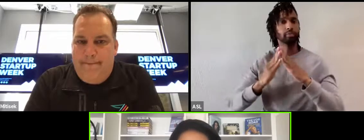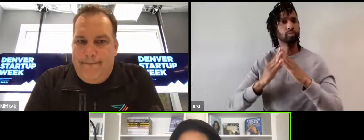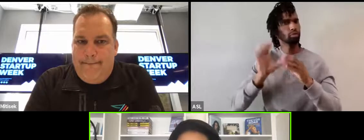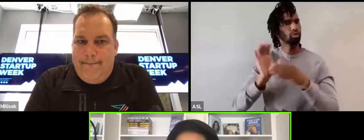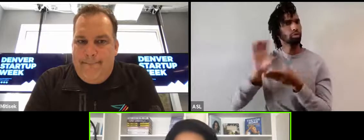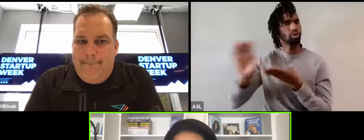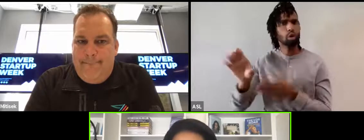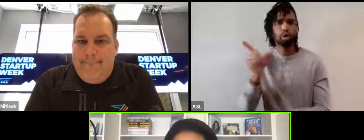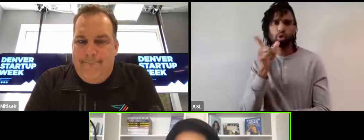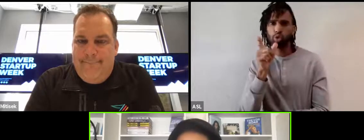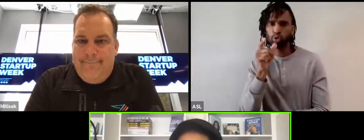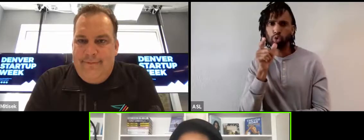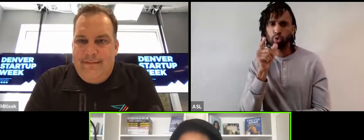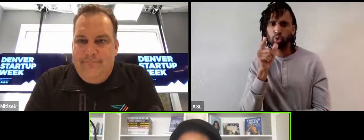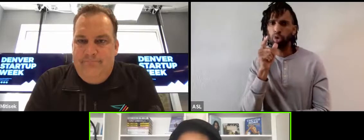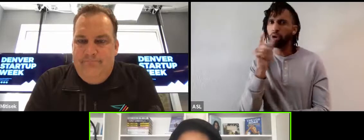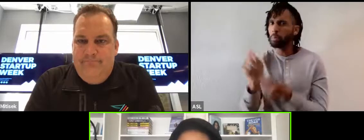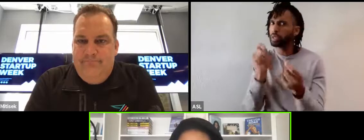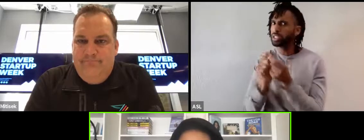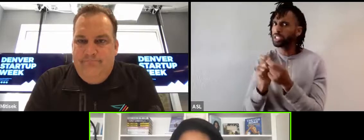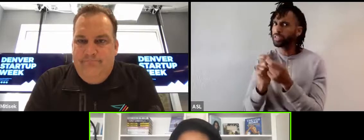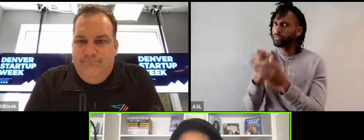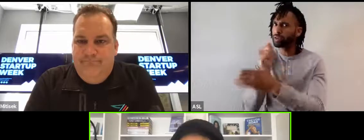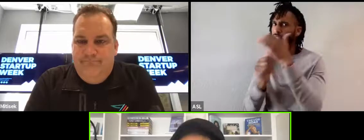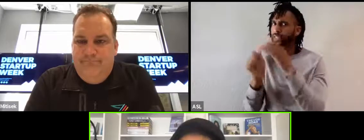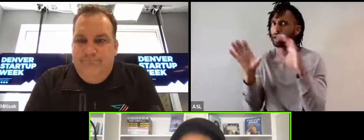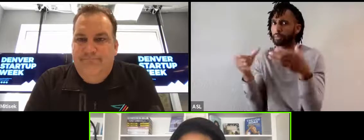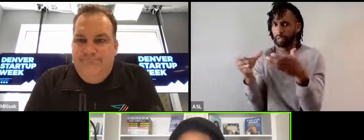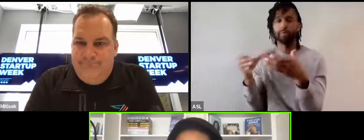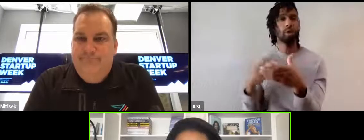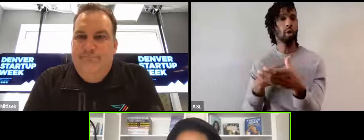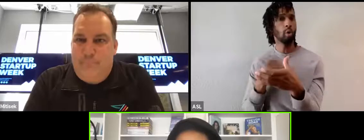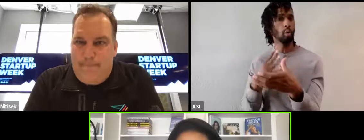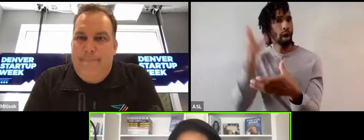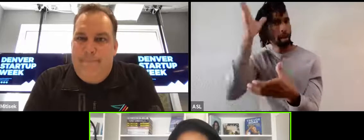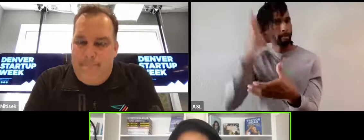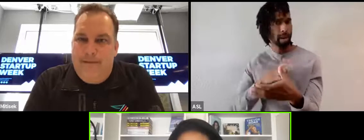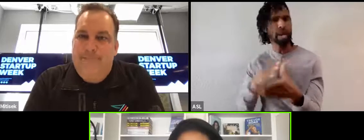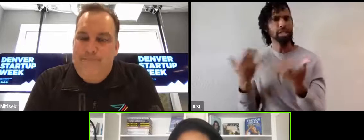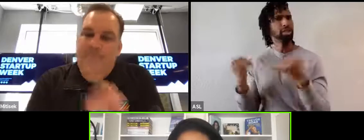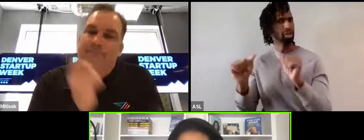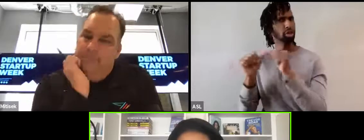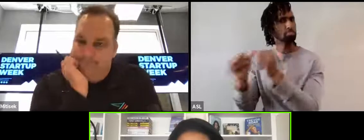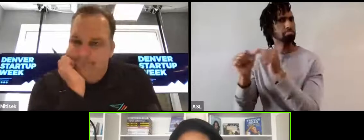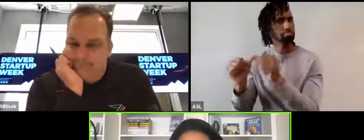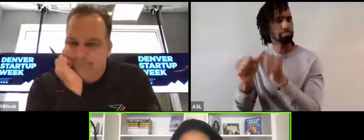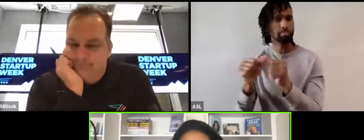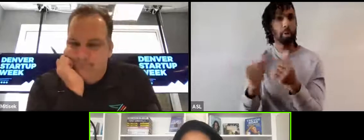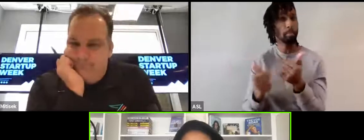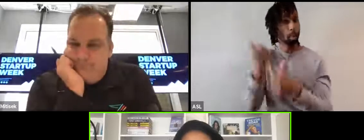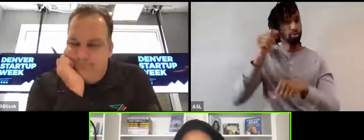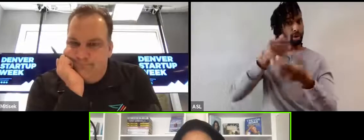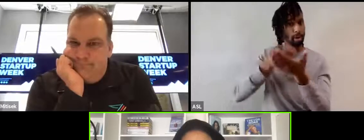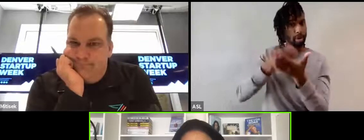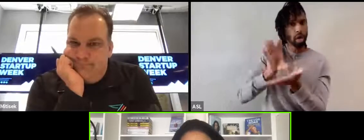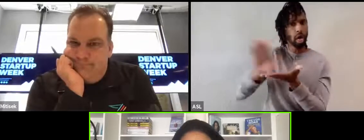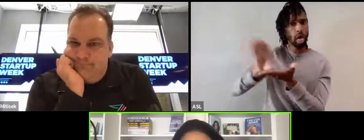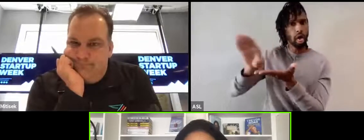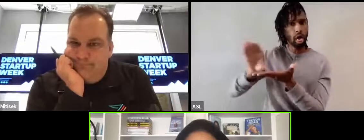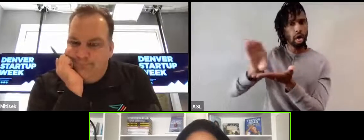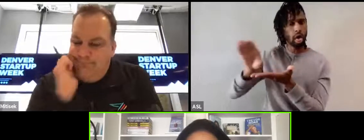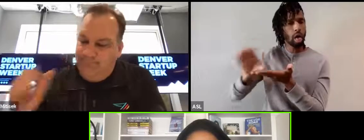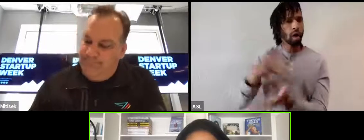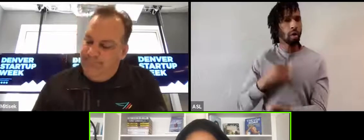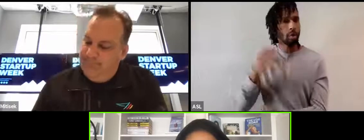very specific subset, and that was white men. And it still is. I mean, the majority yep. still does go there. But the idea of